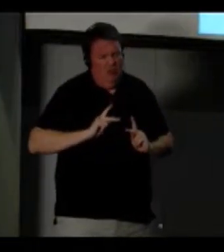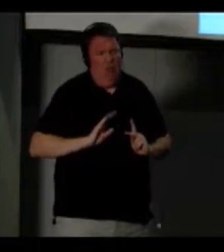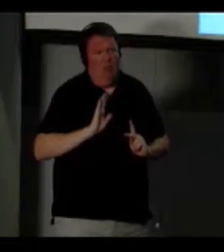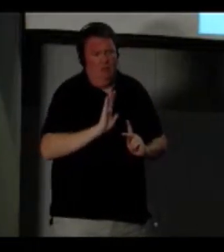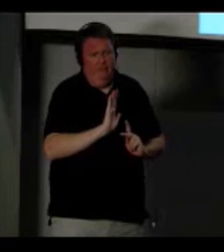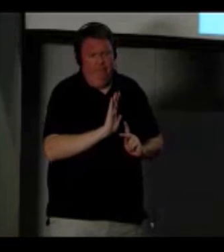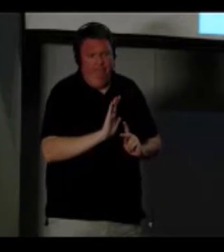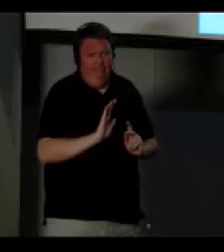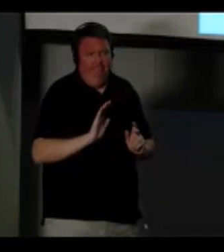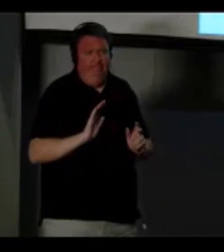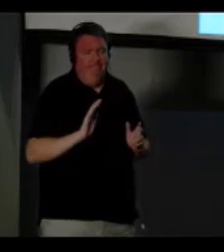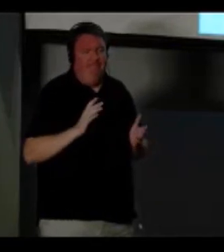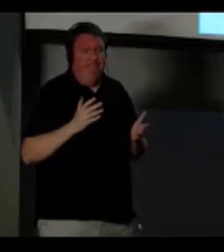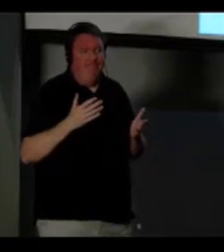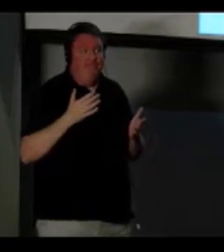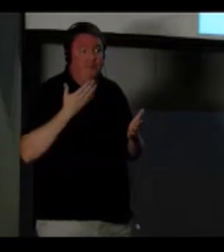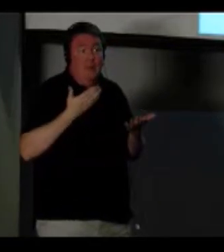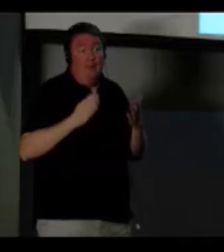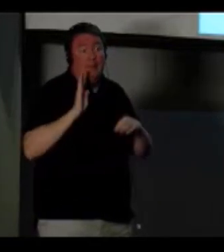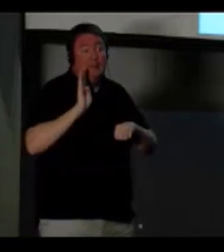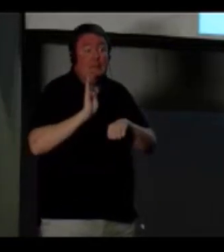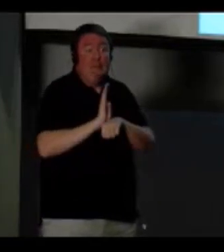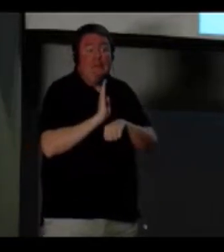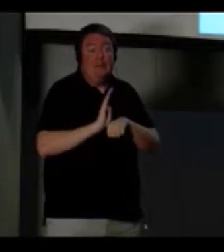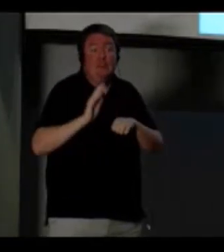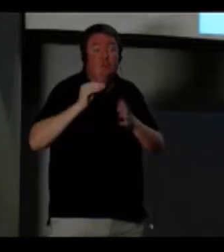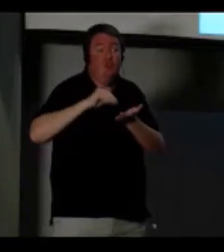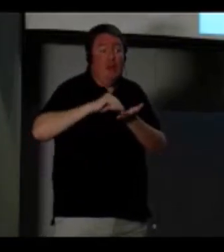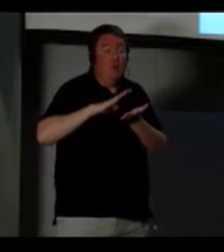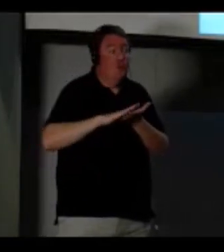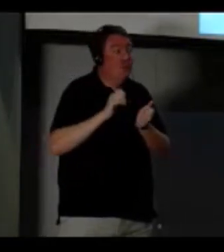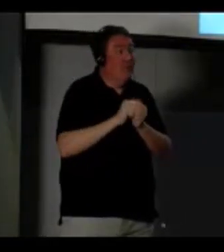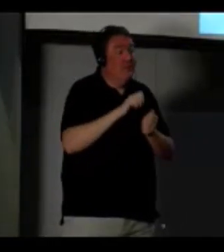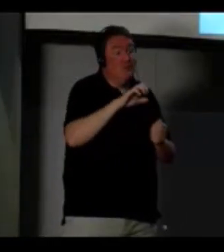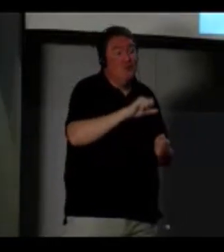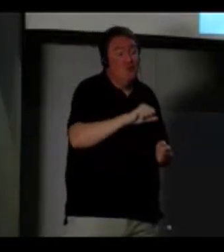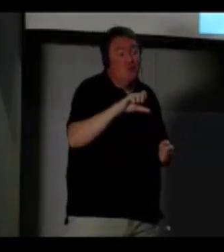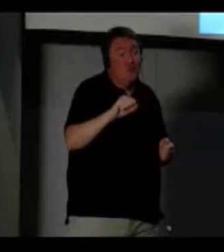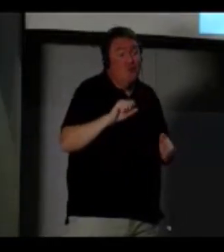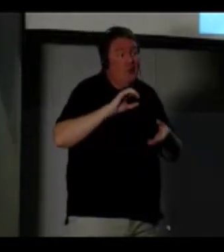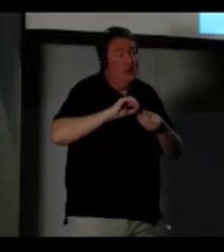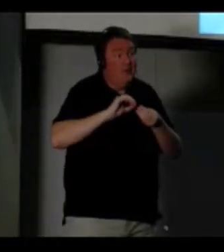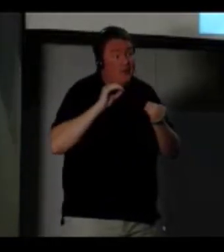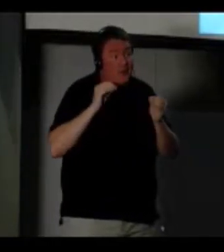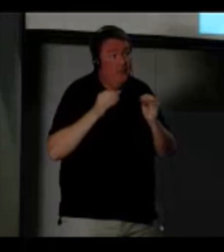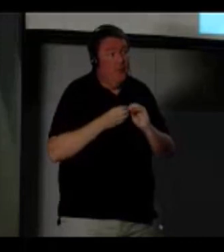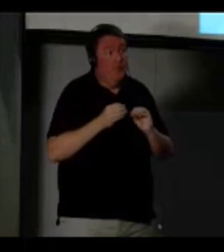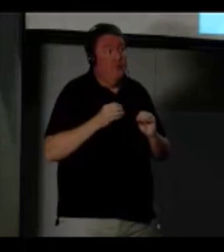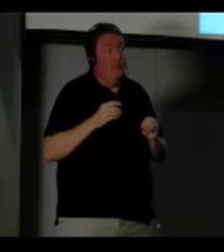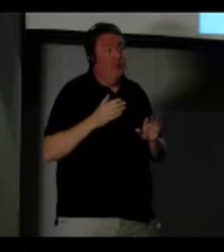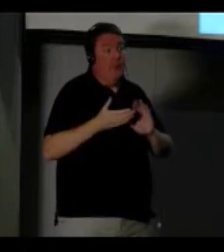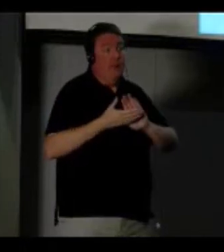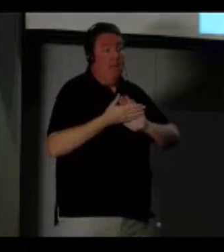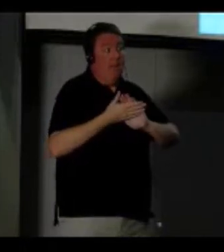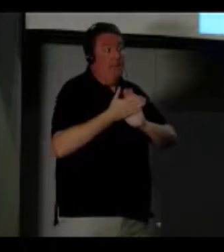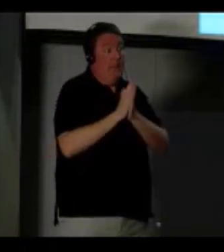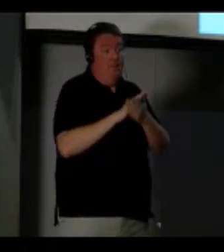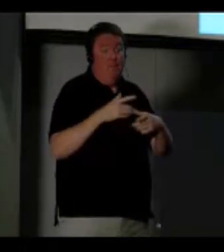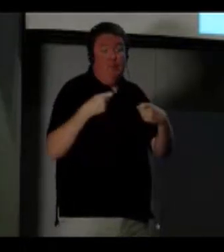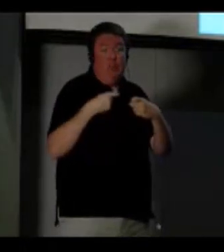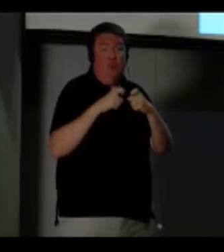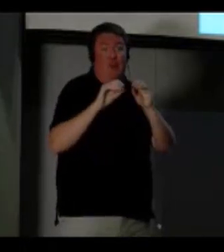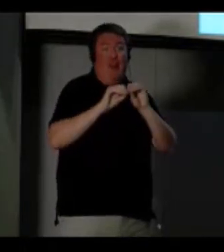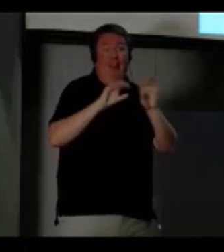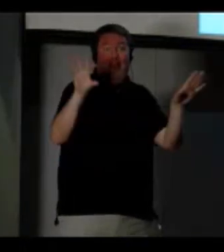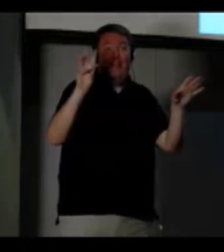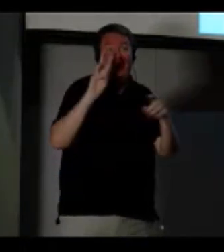contain personal information. They may be business records that contain social security numbers. Before you digitize and put these things